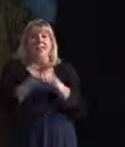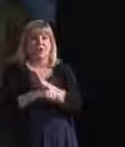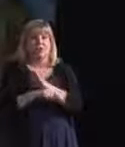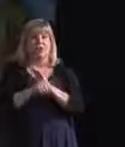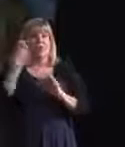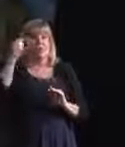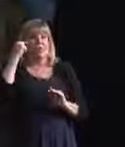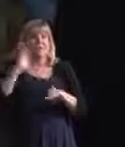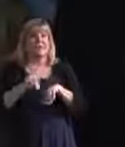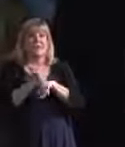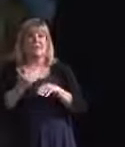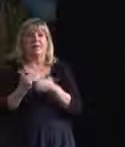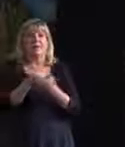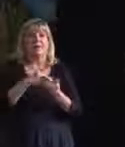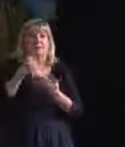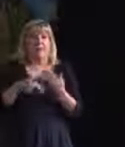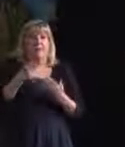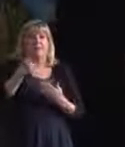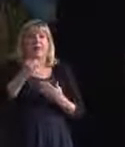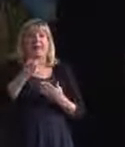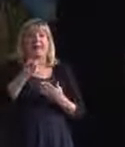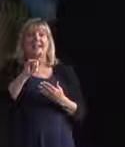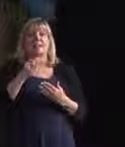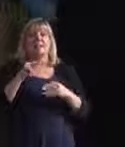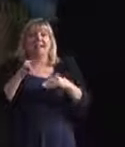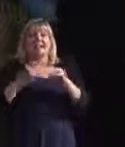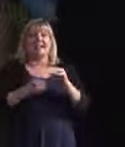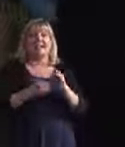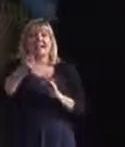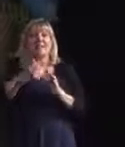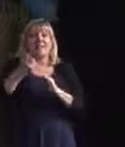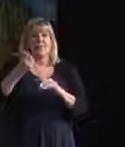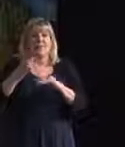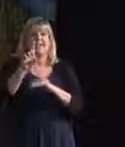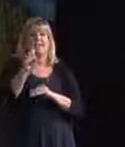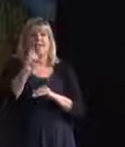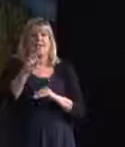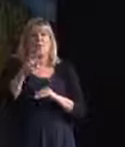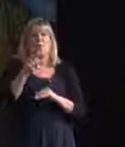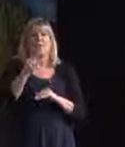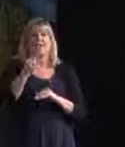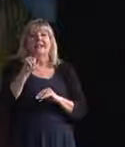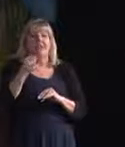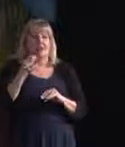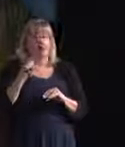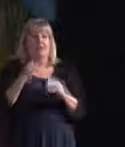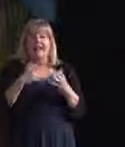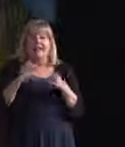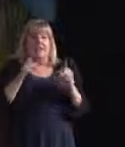new program of Haitian deportations, including even those who have lived their entire